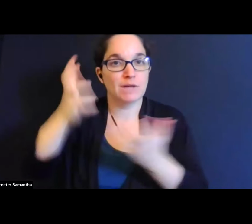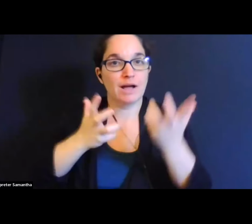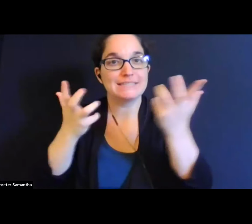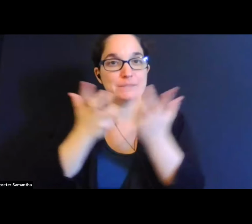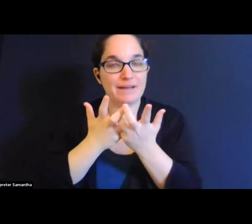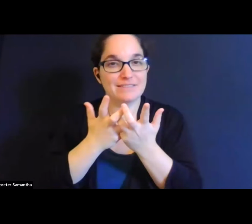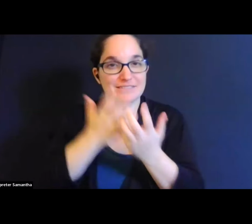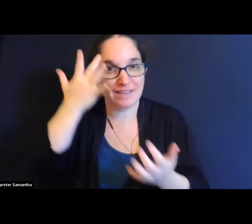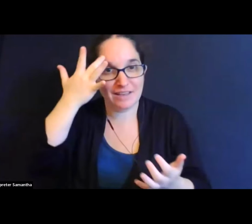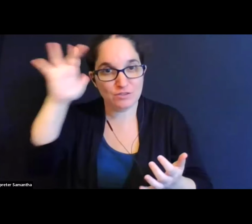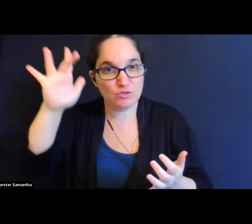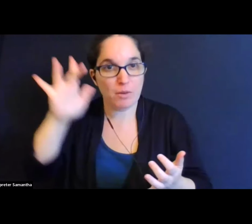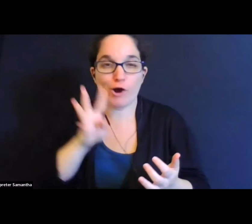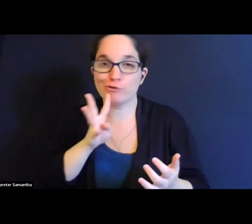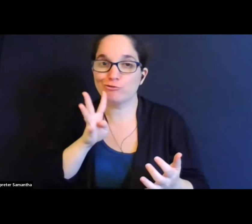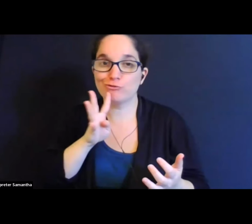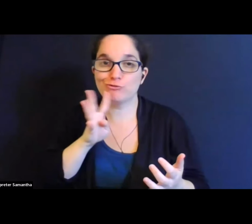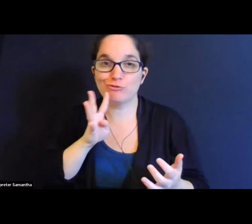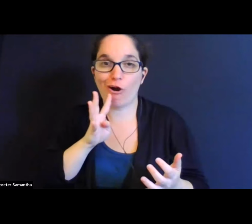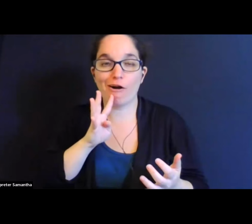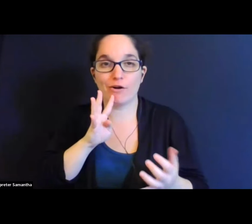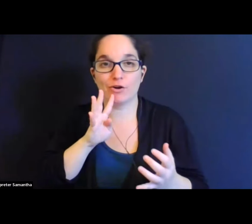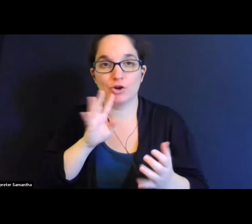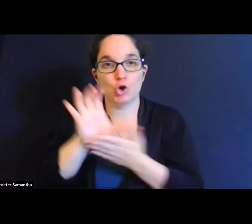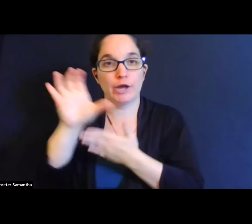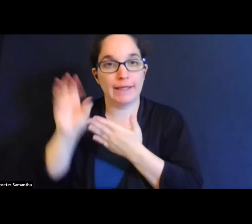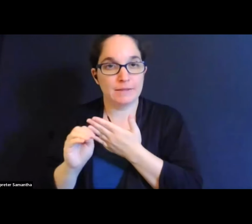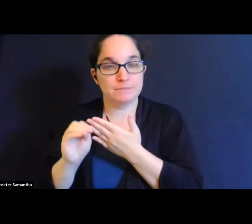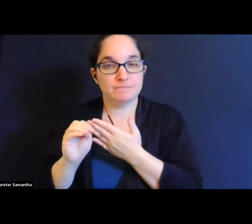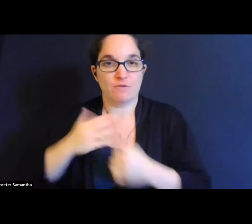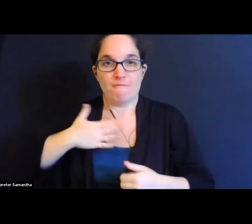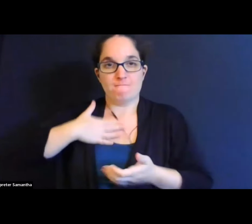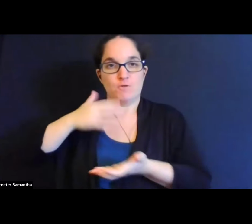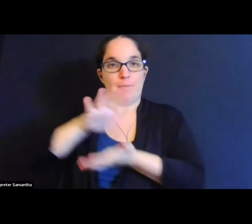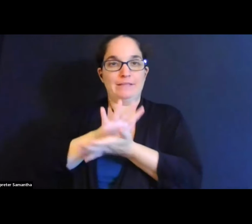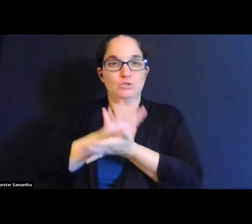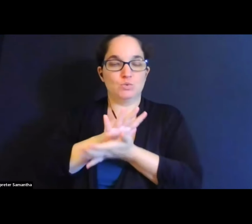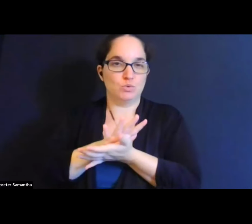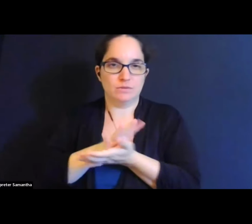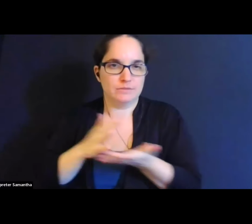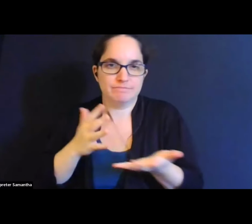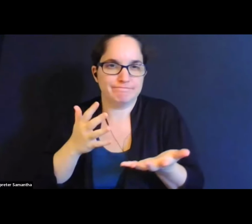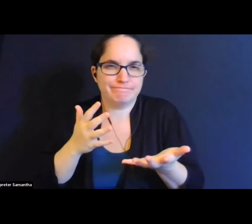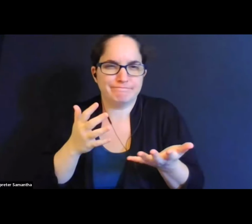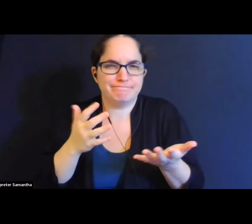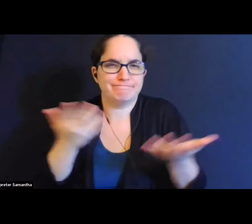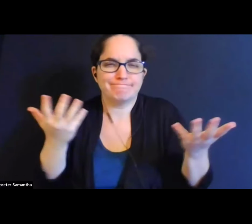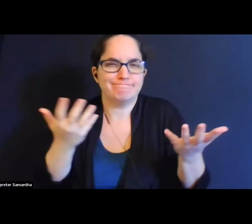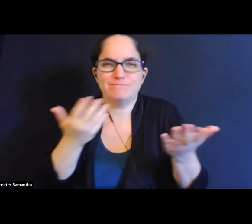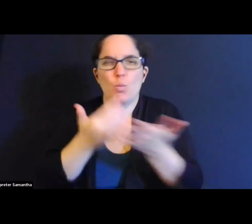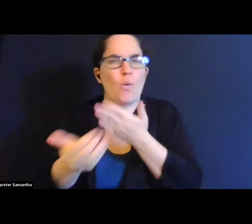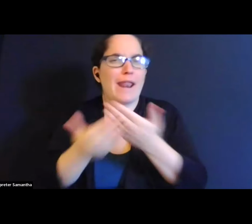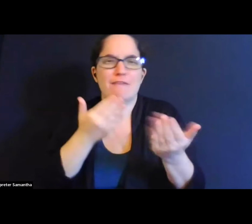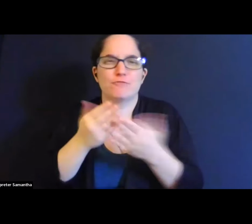the Smart Talk curriculum, for my, for my school or however you're using